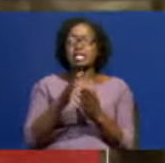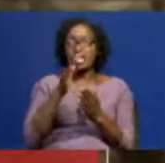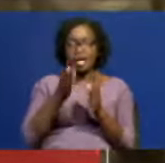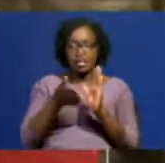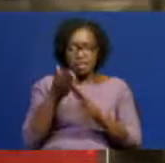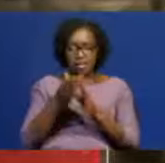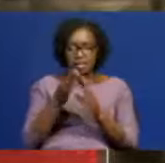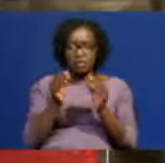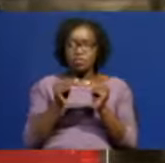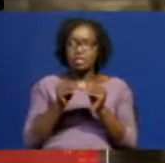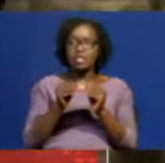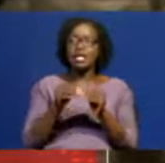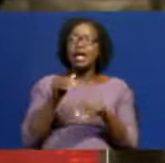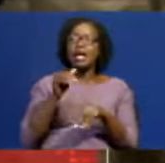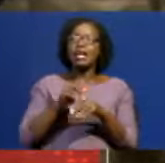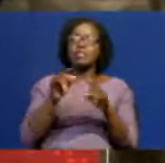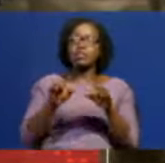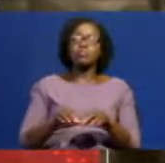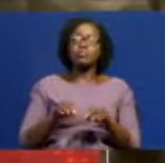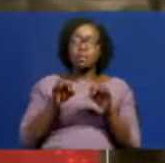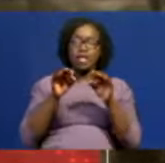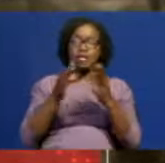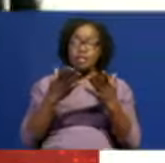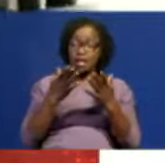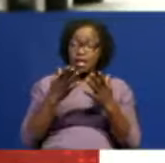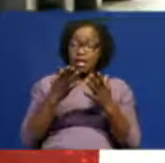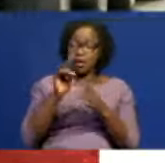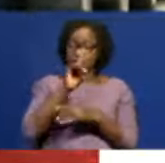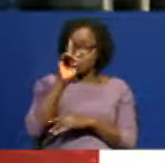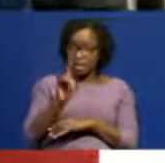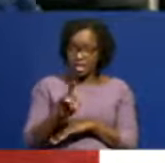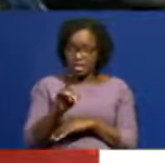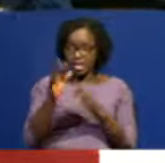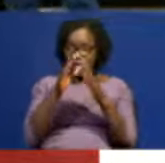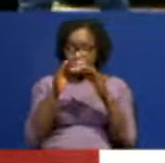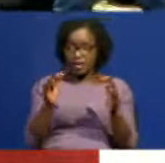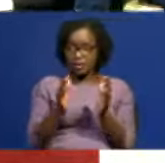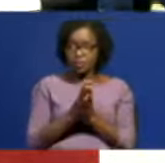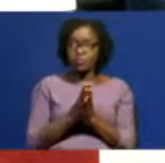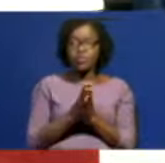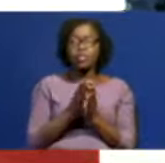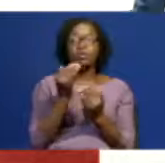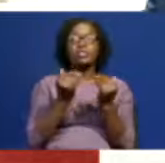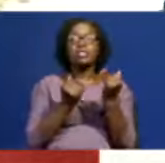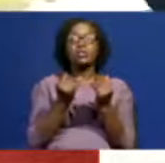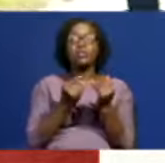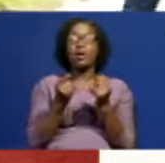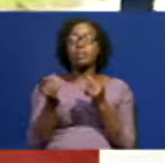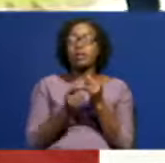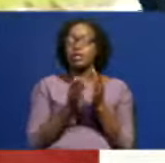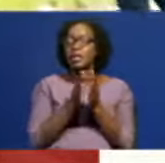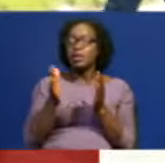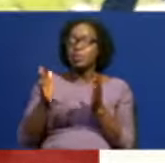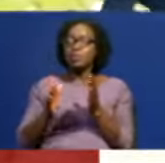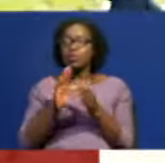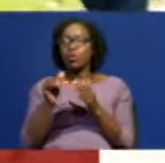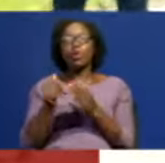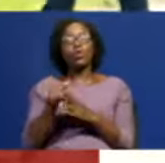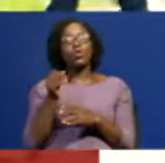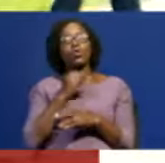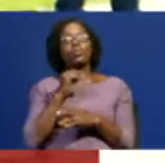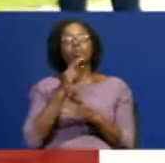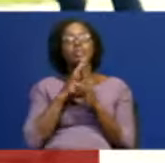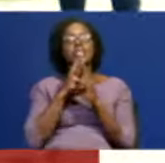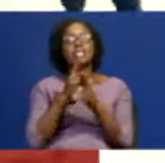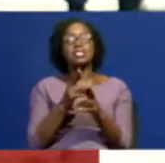meeting at Mitihani House. In a statement on Saturday, KNEC issued a one-month period to all those aggrieved by the